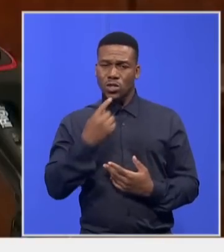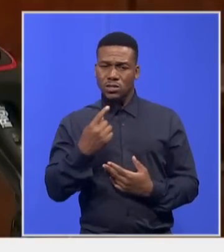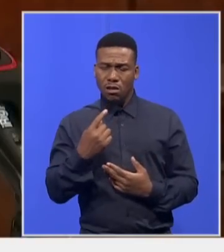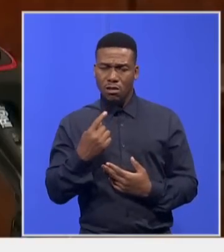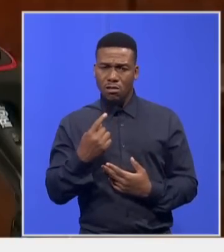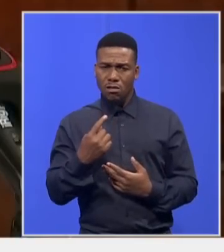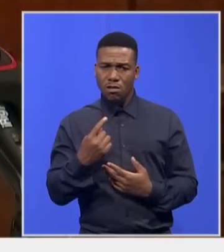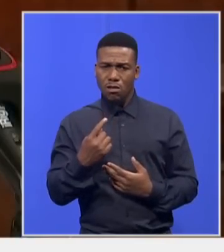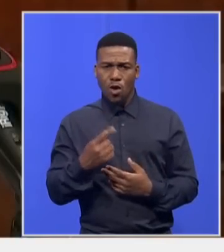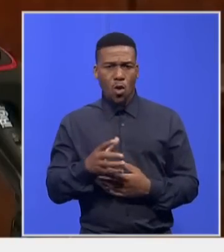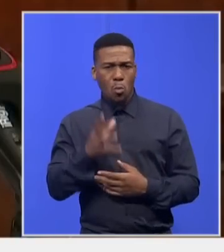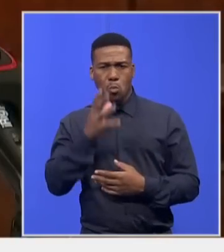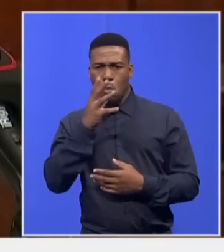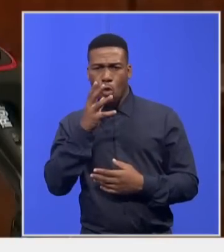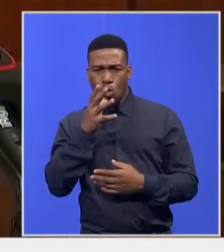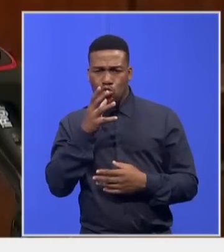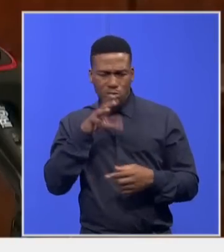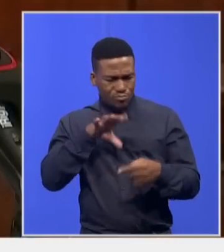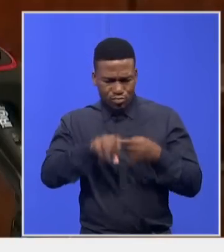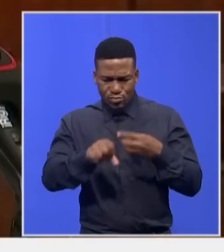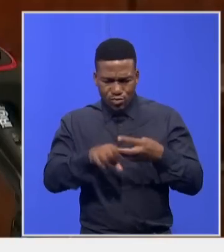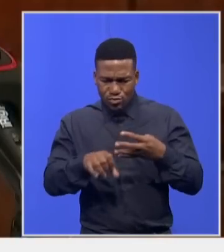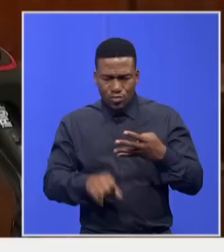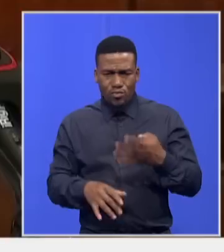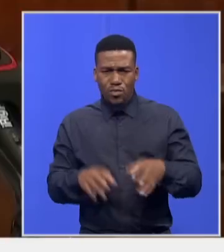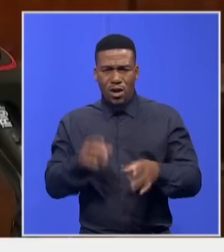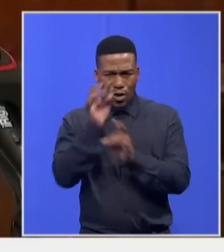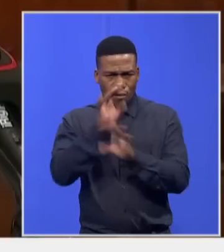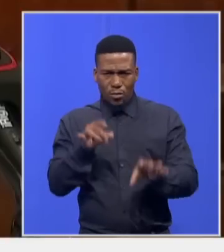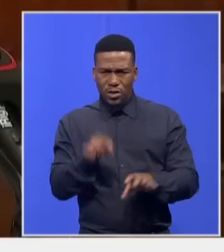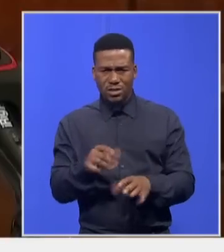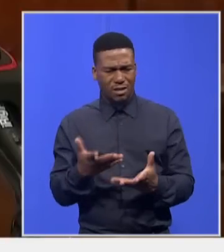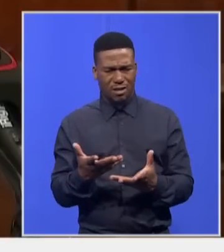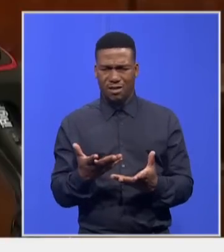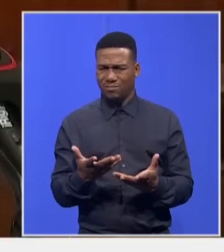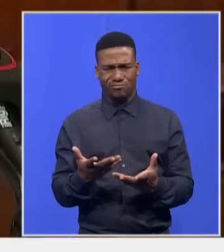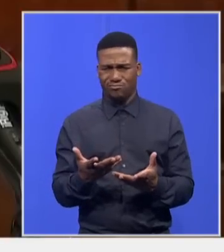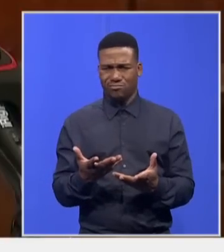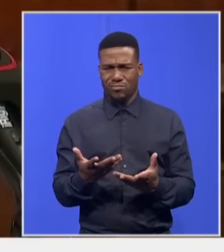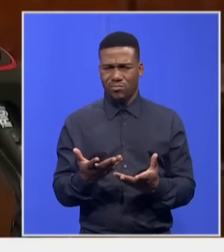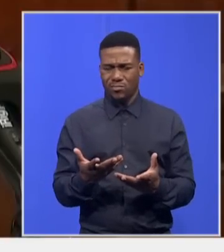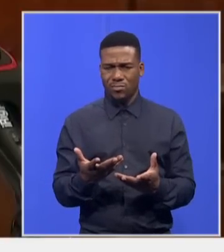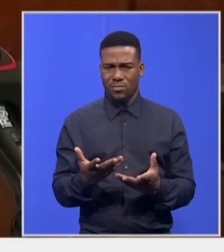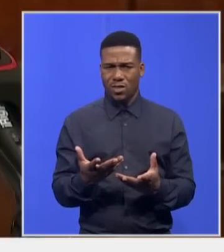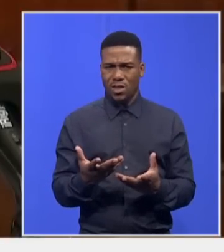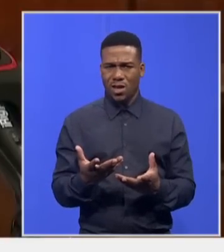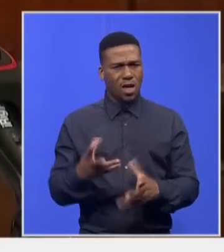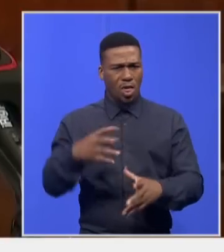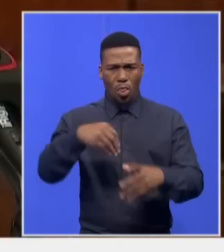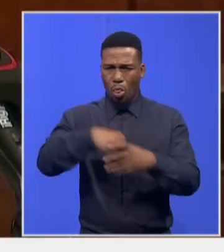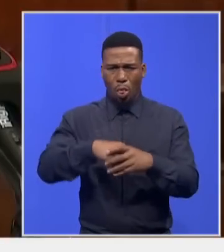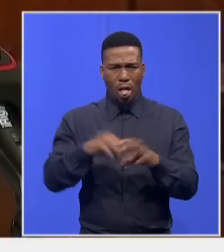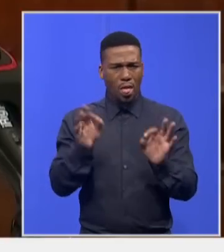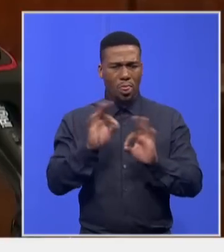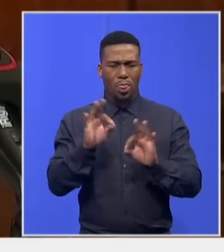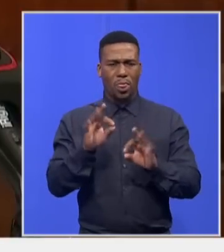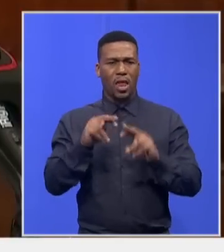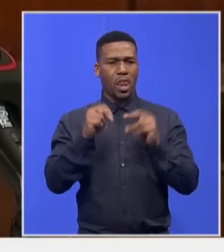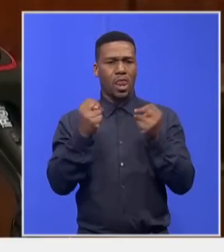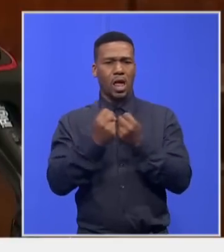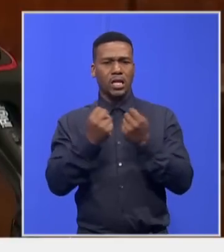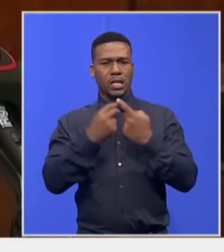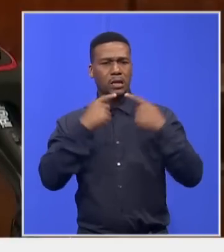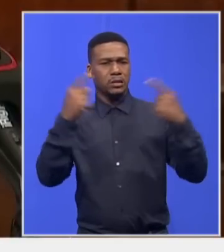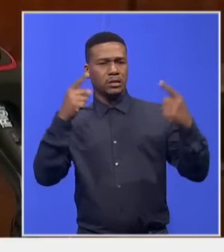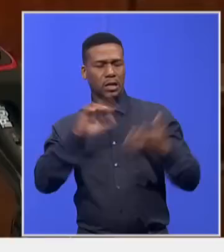that most of the findings there at these power stations had nothing to do with the declaration of the national state of disaster. Then